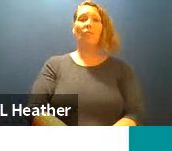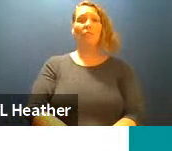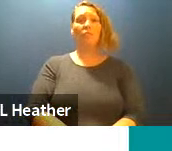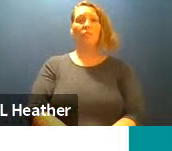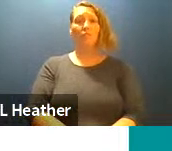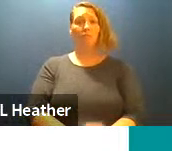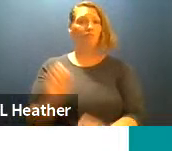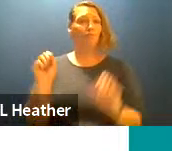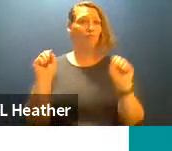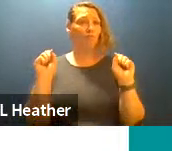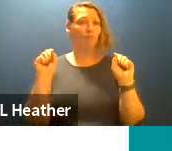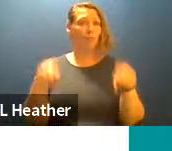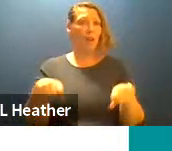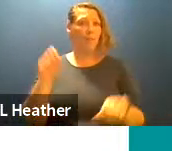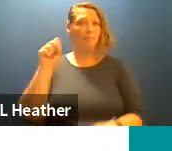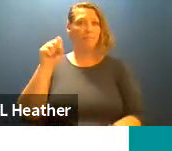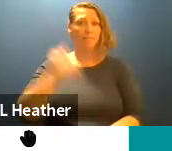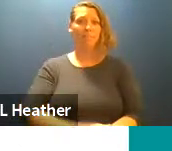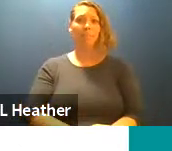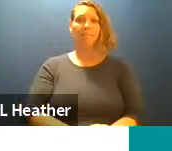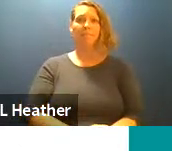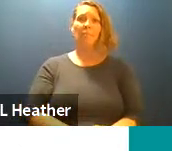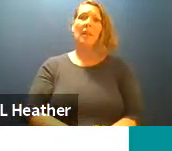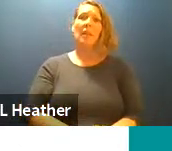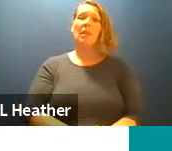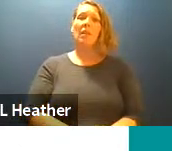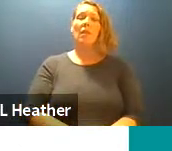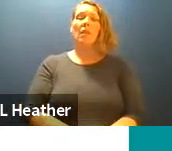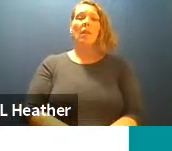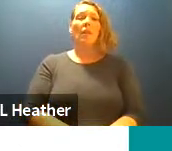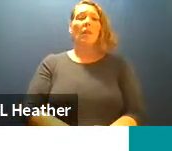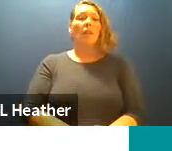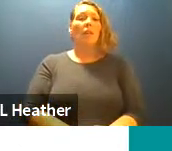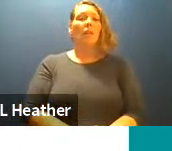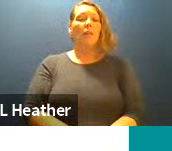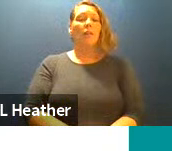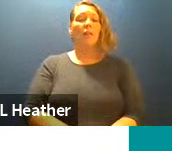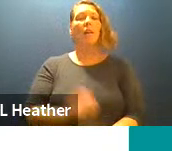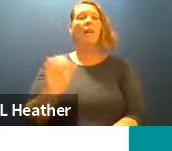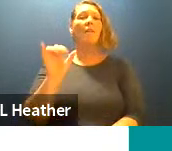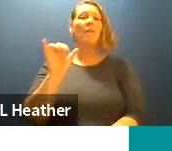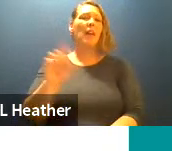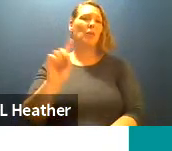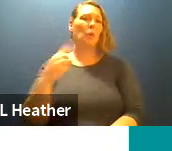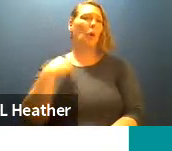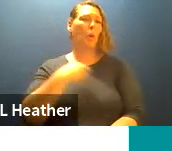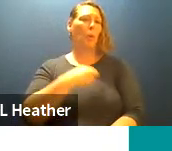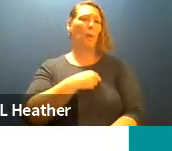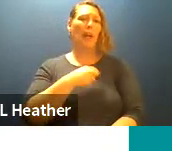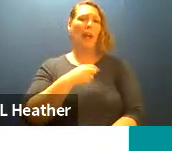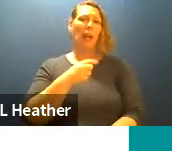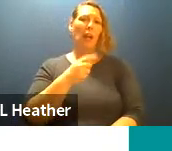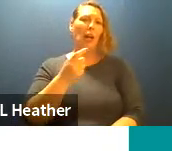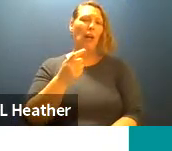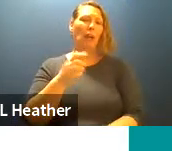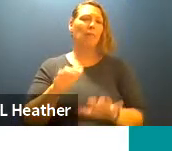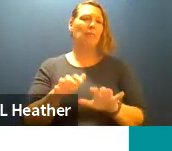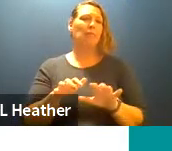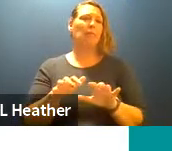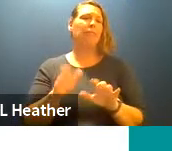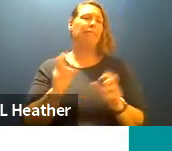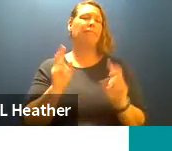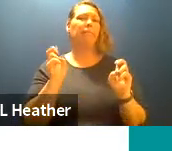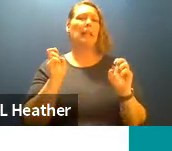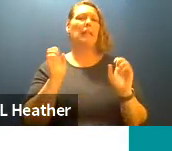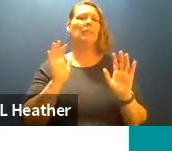We can do that. So that's where we are kind of taking a little bit of a step back